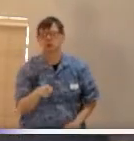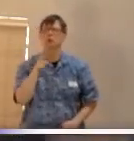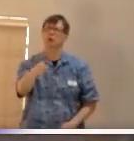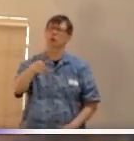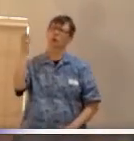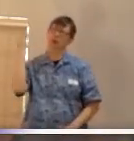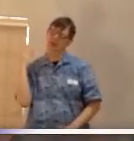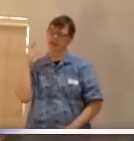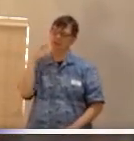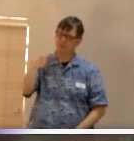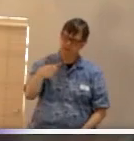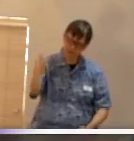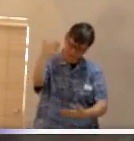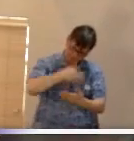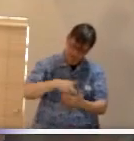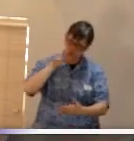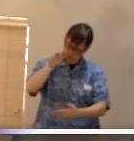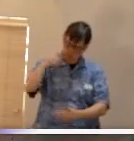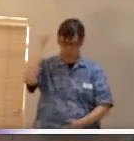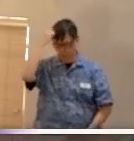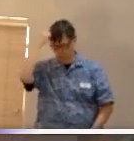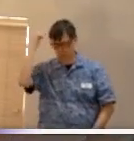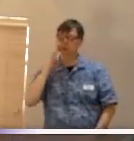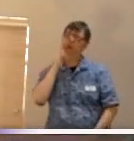have in your mind. And the truth is